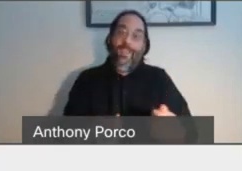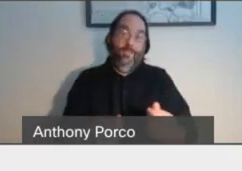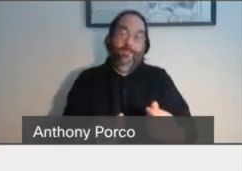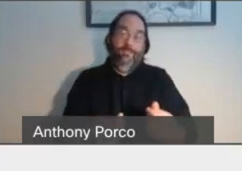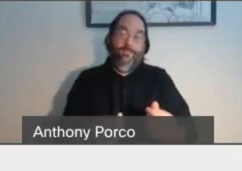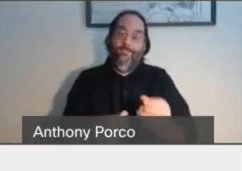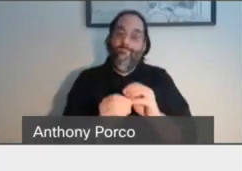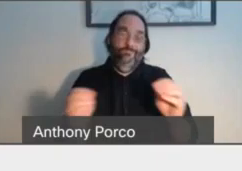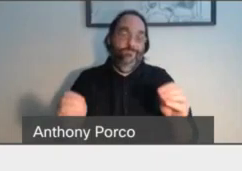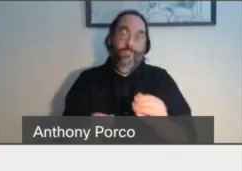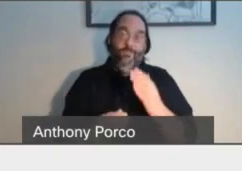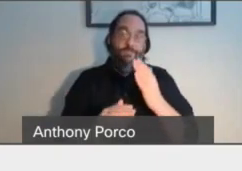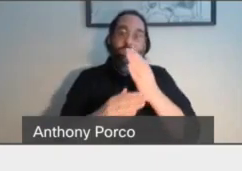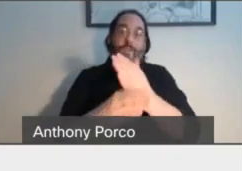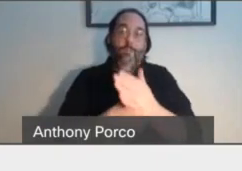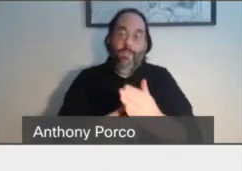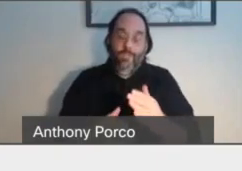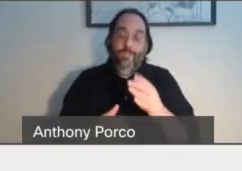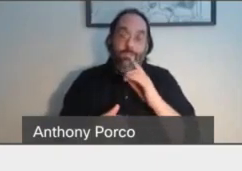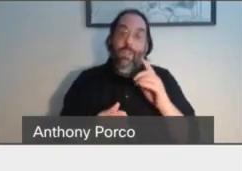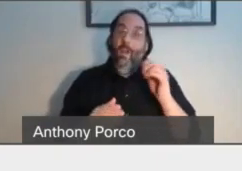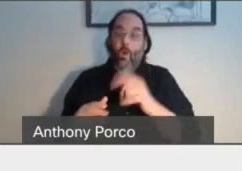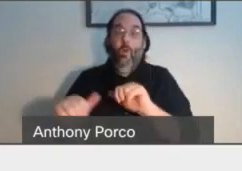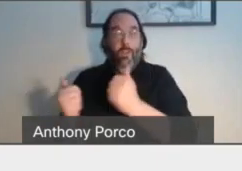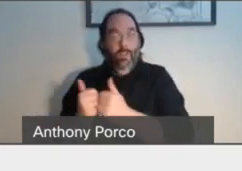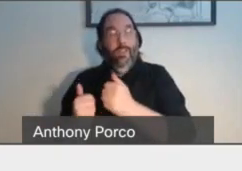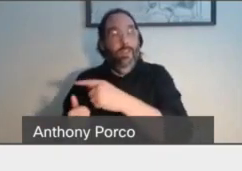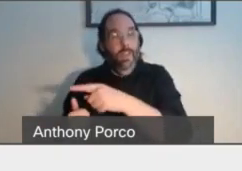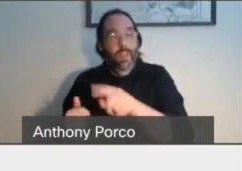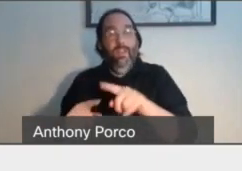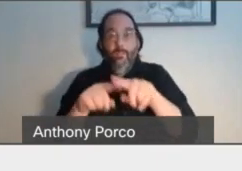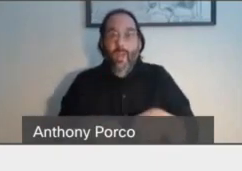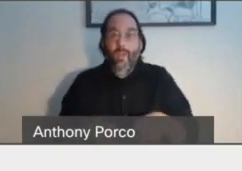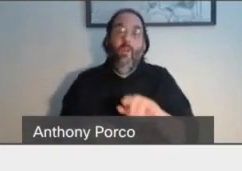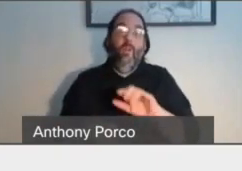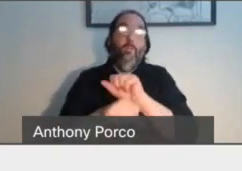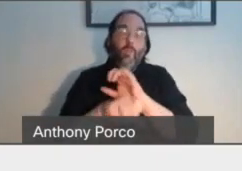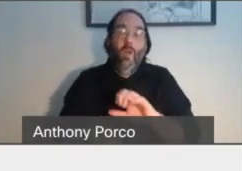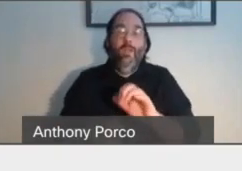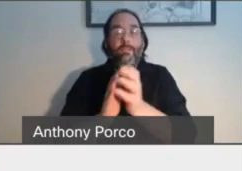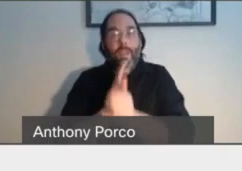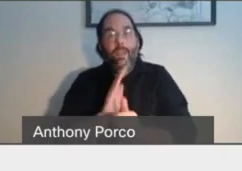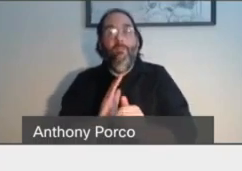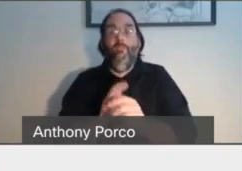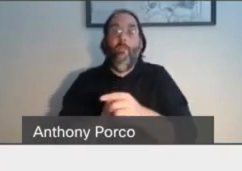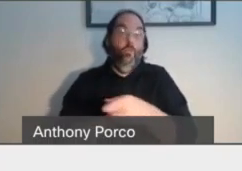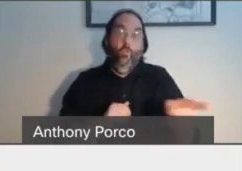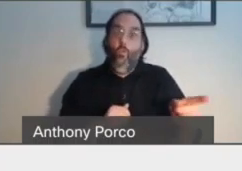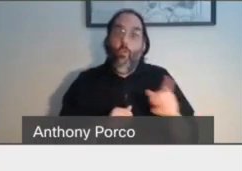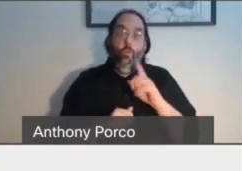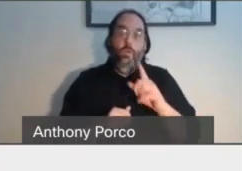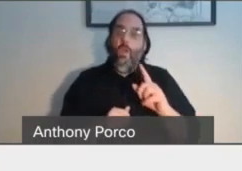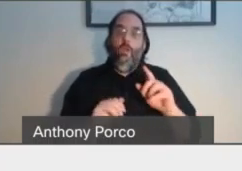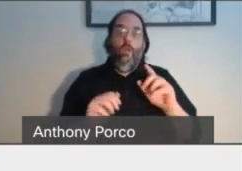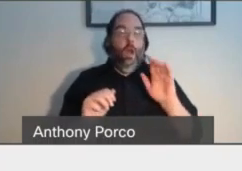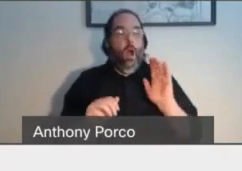the success of any organization depends on the skills and the talents of its employees. And you all really are our greatest